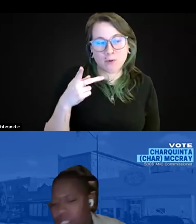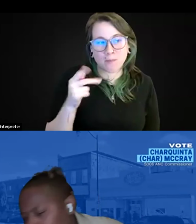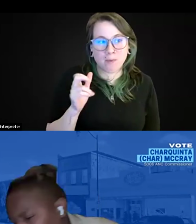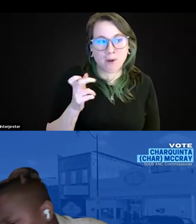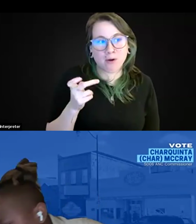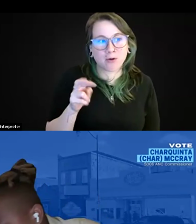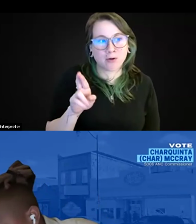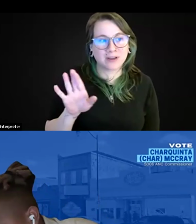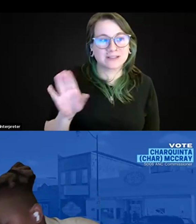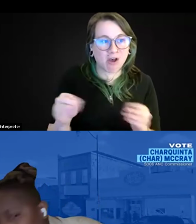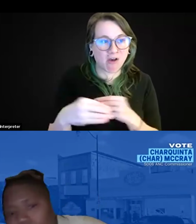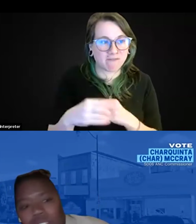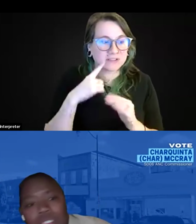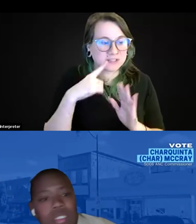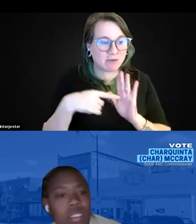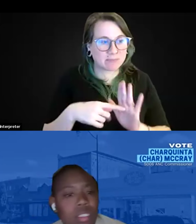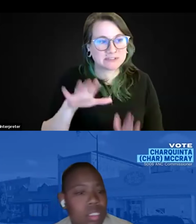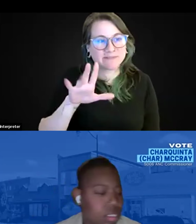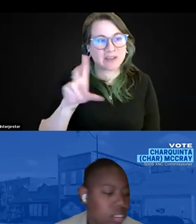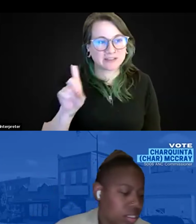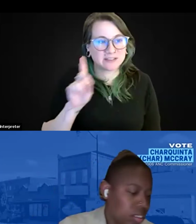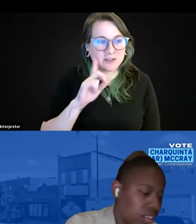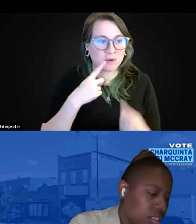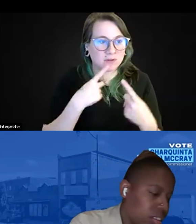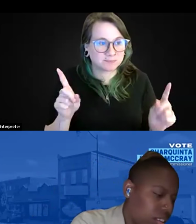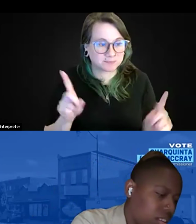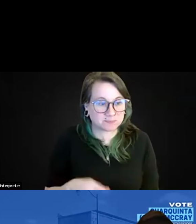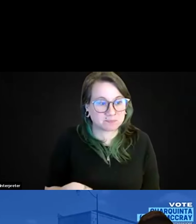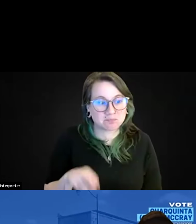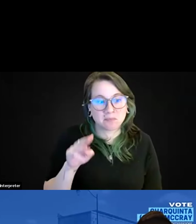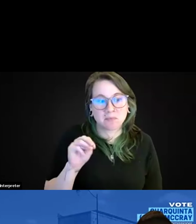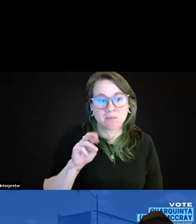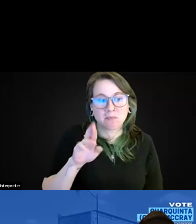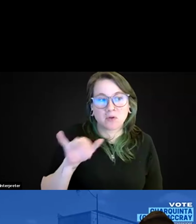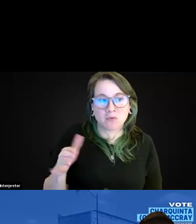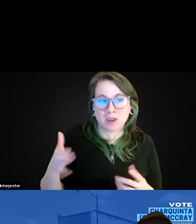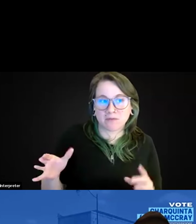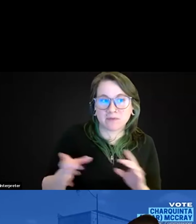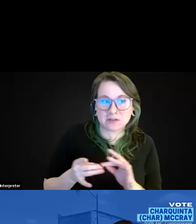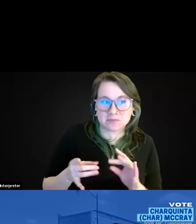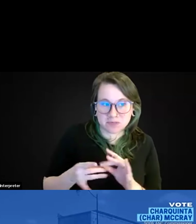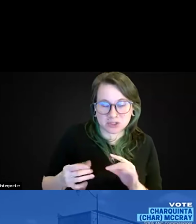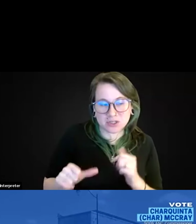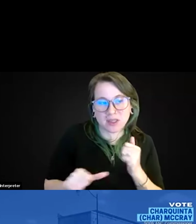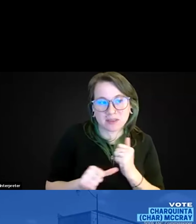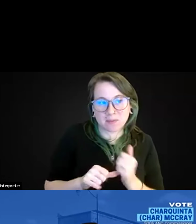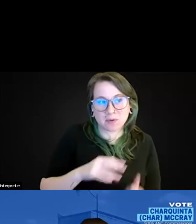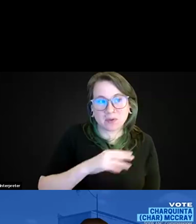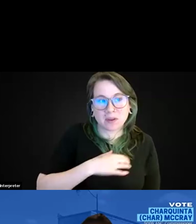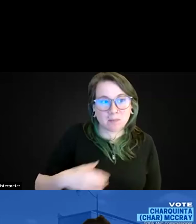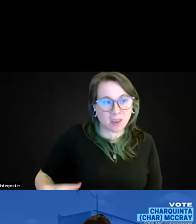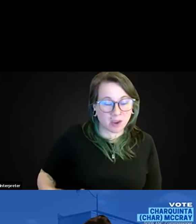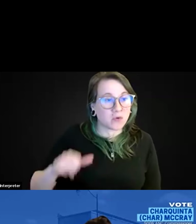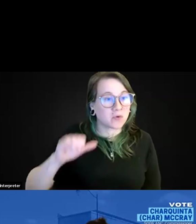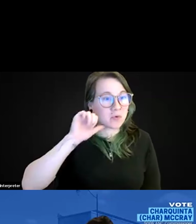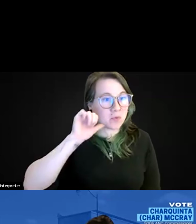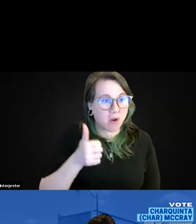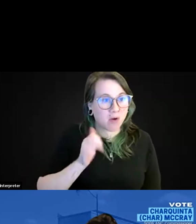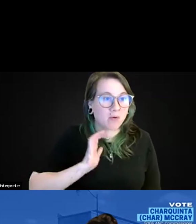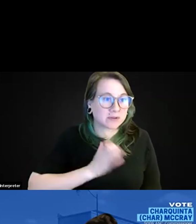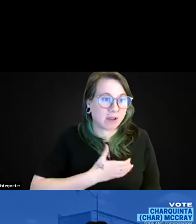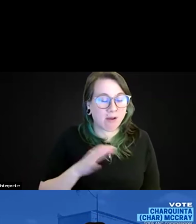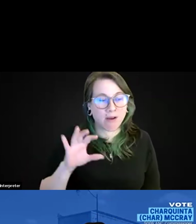5D, and I'll be giving the announcements. As Commissioner McCray said, and also the Deputy Mayor, tomorrow is our